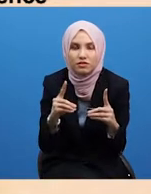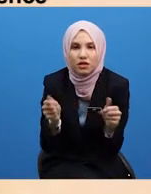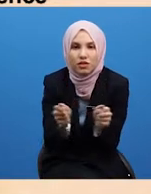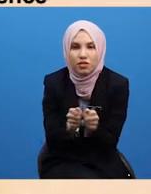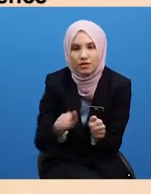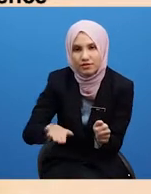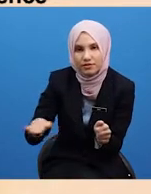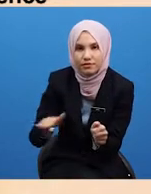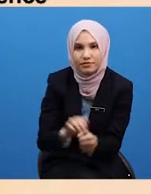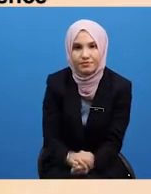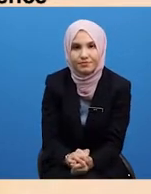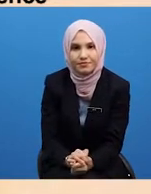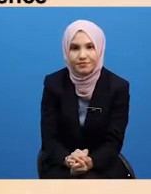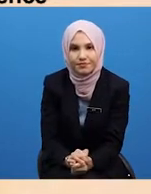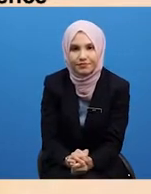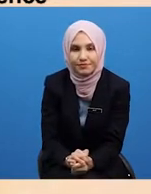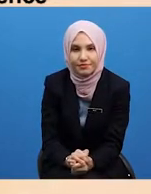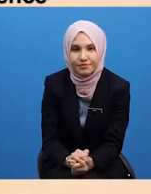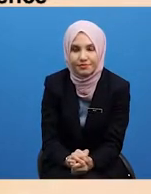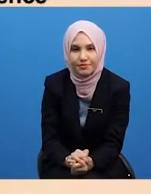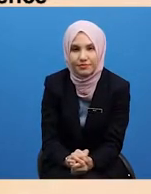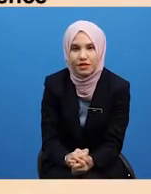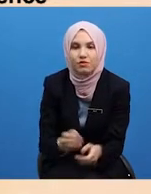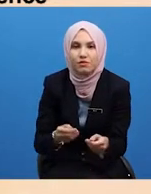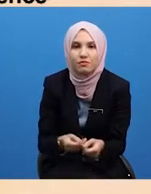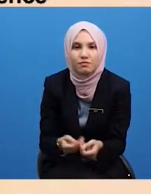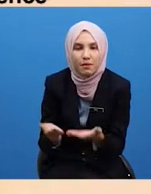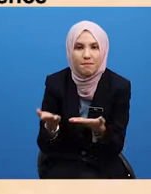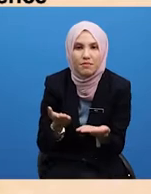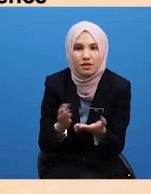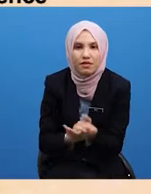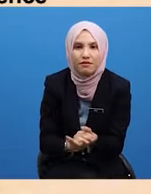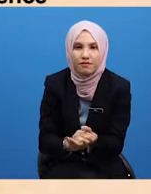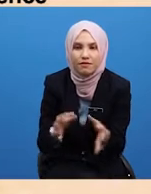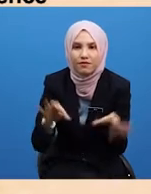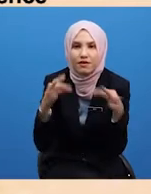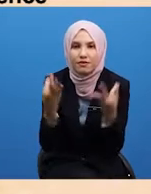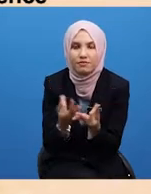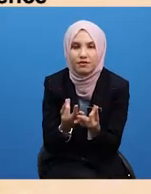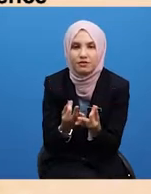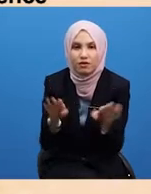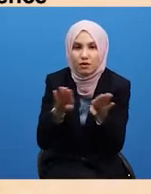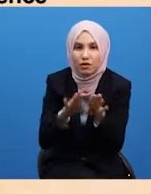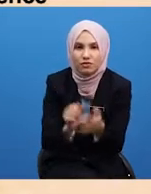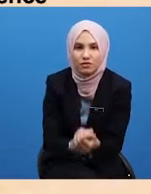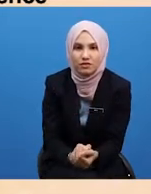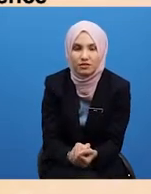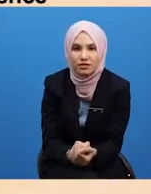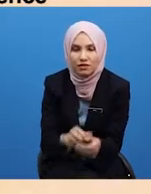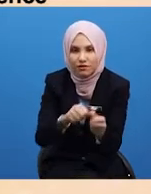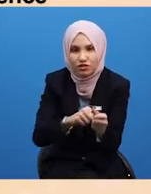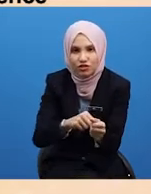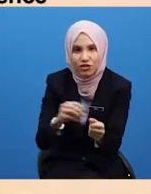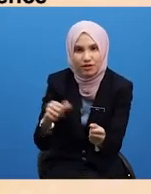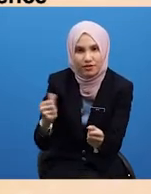children. It will bring the family together and family members will have a closer bond with each other.